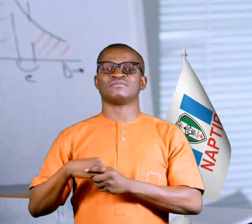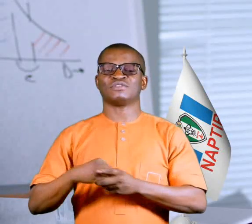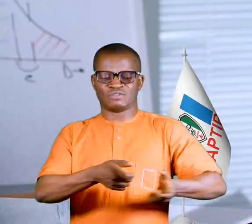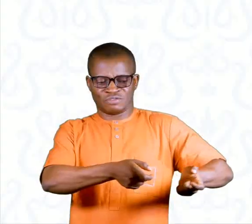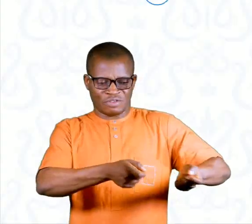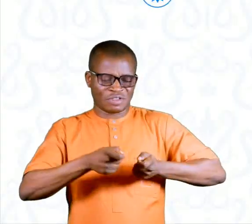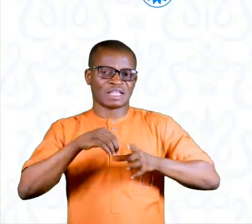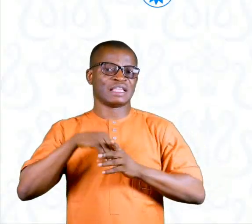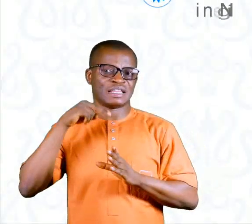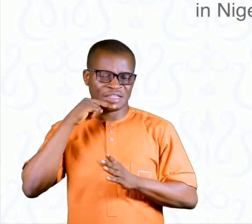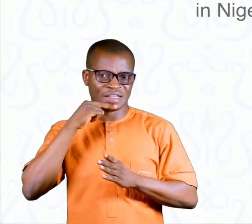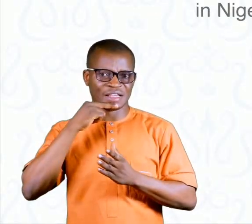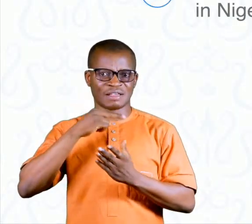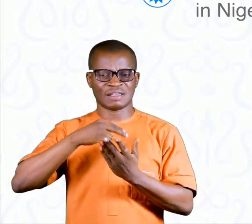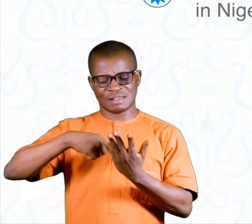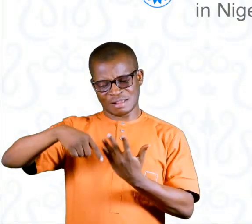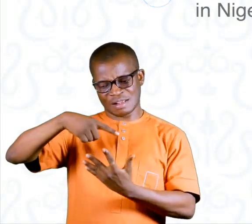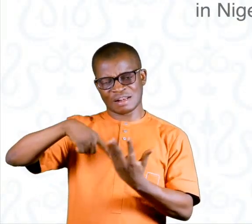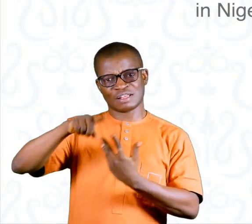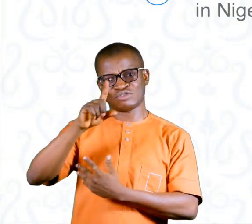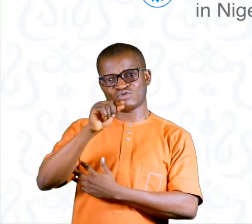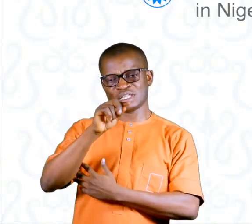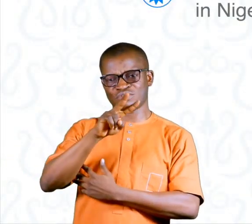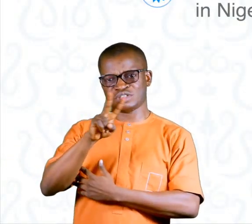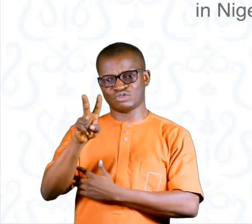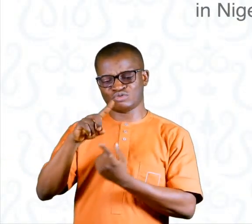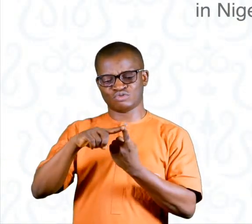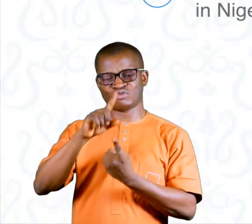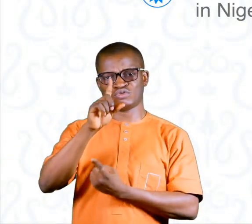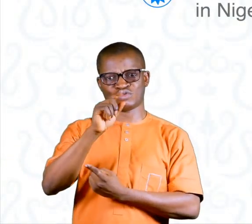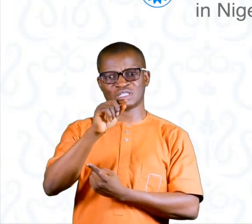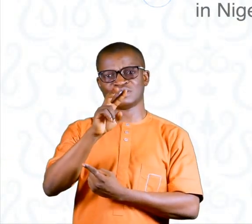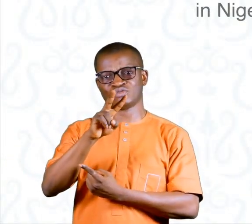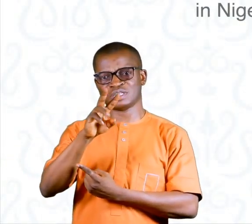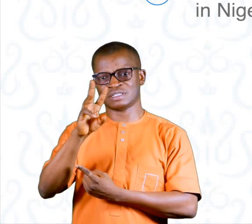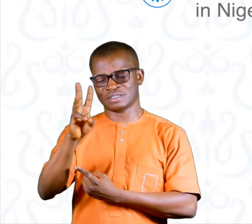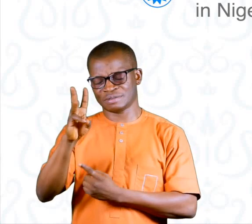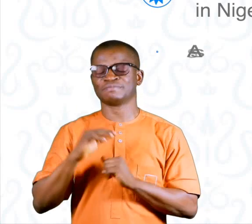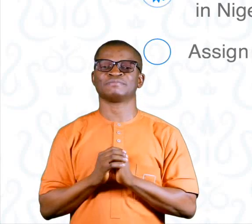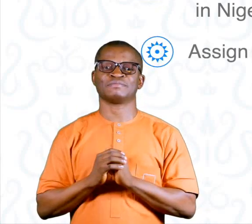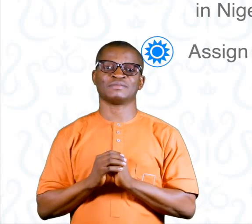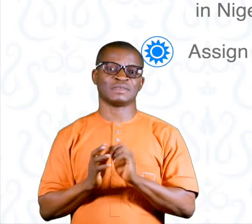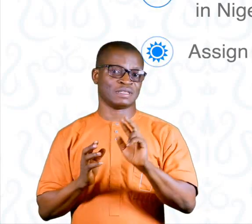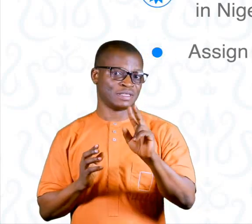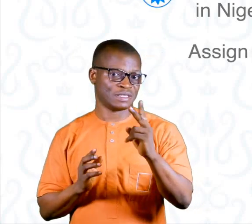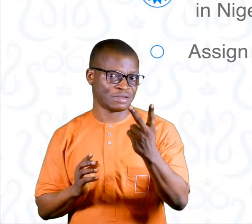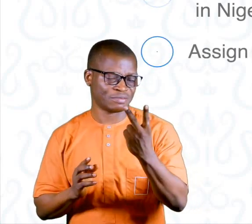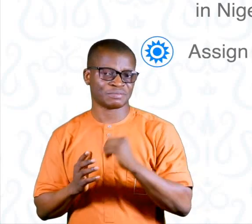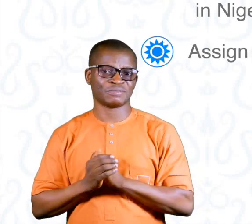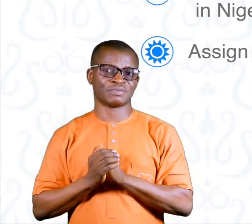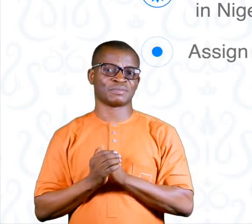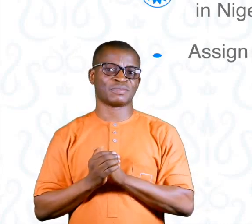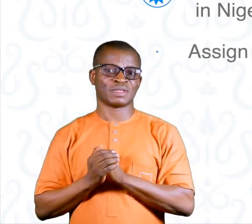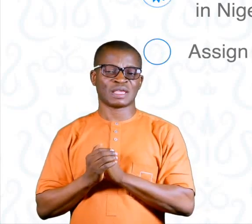Nigeria within the space of 2022 to 2026. Secondly, it